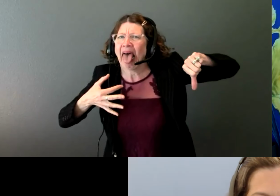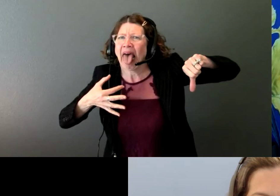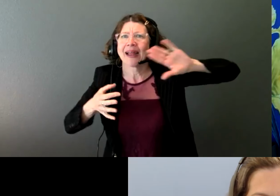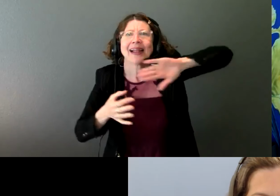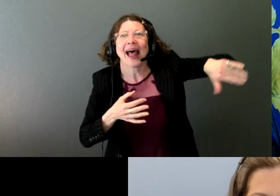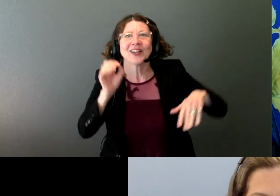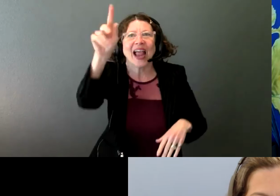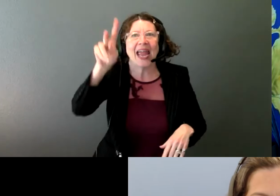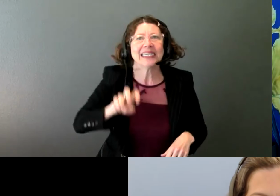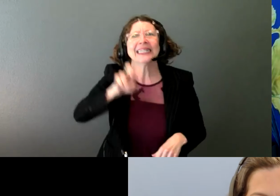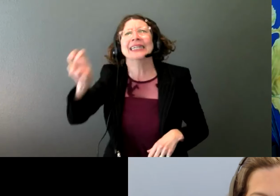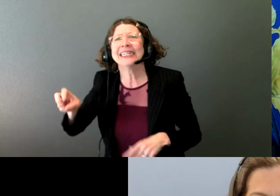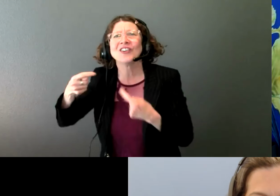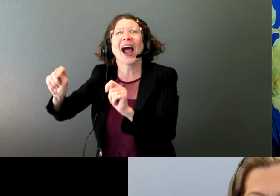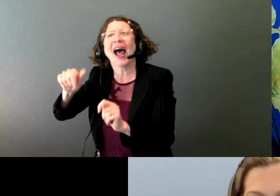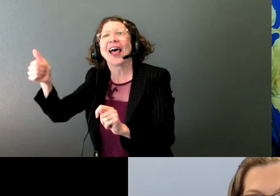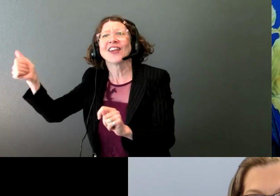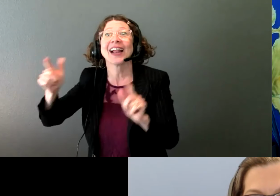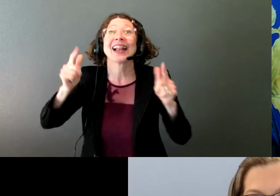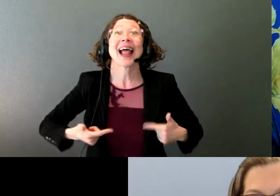Life is great, and I wish you all the best.